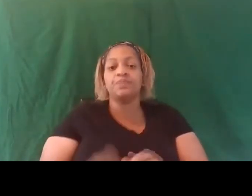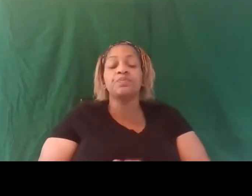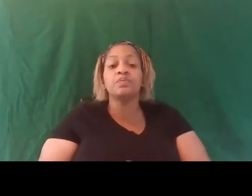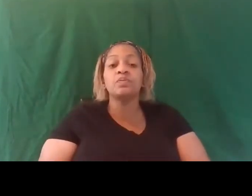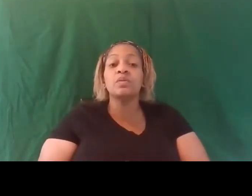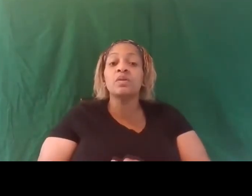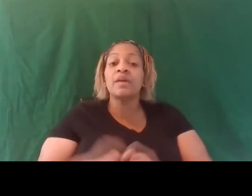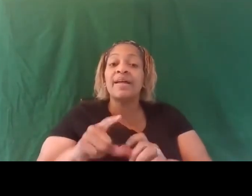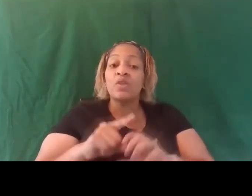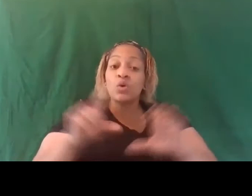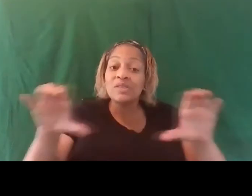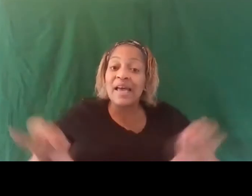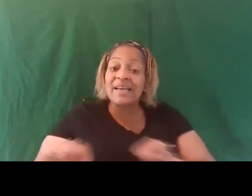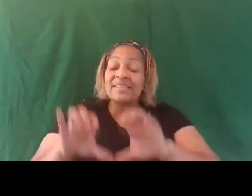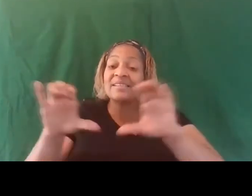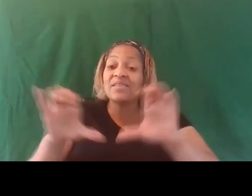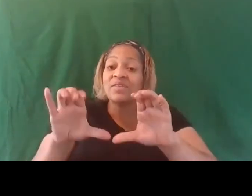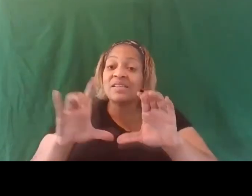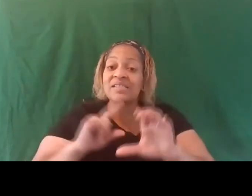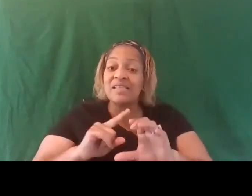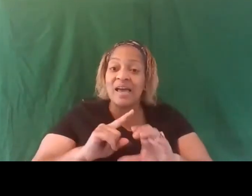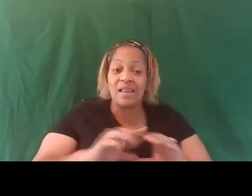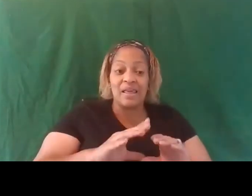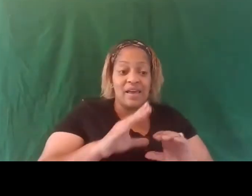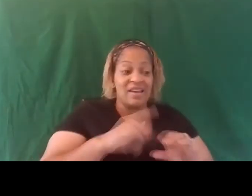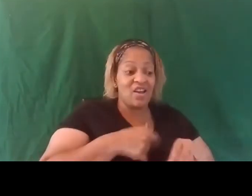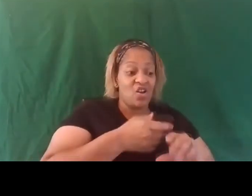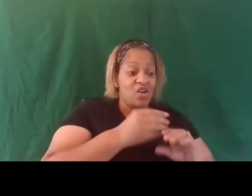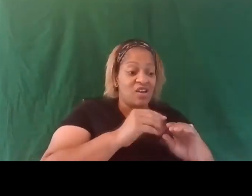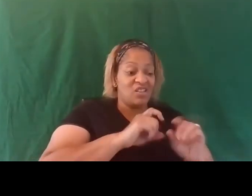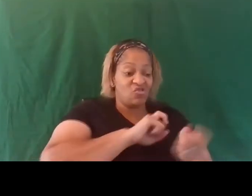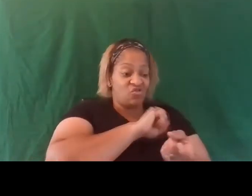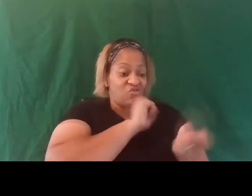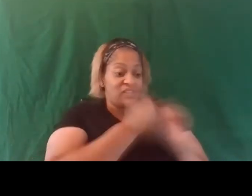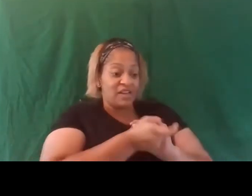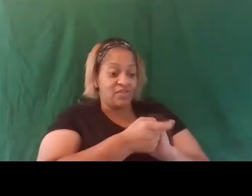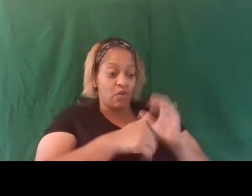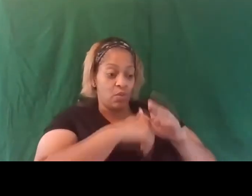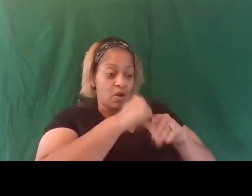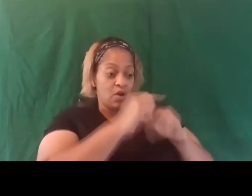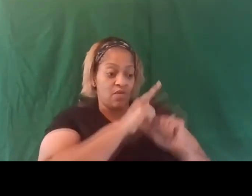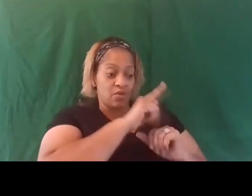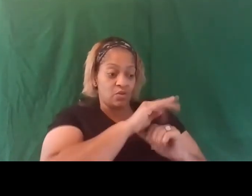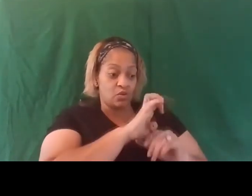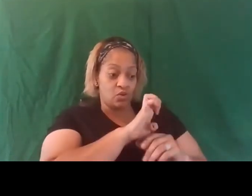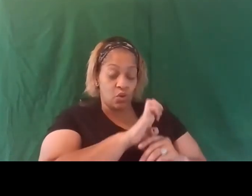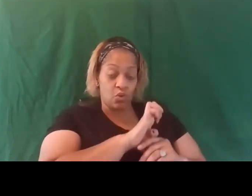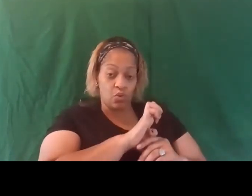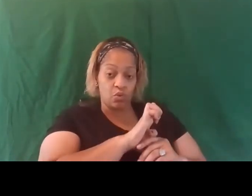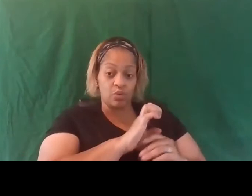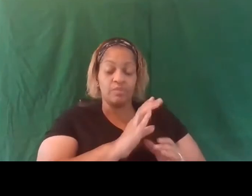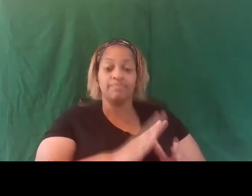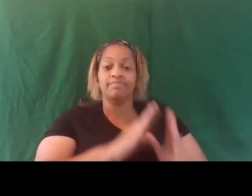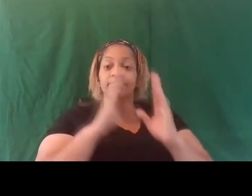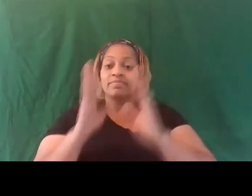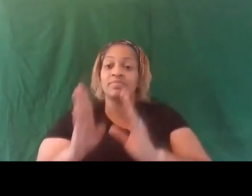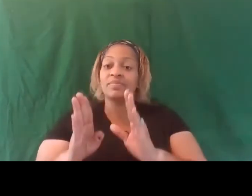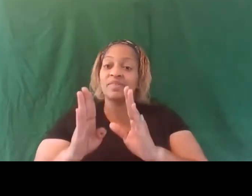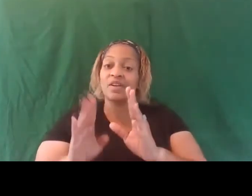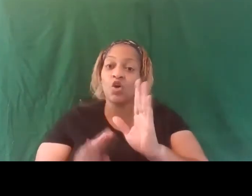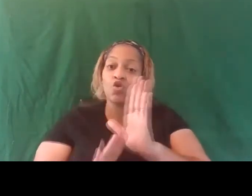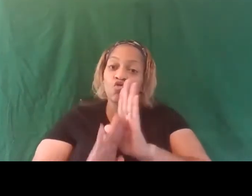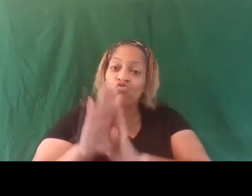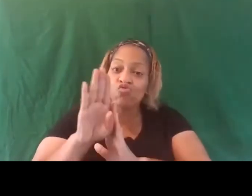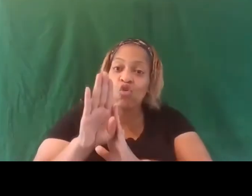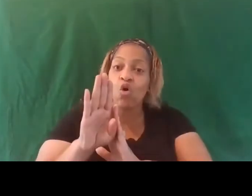that will move you from comfort zone to growth zone to the infinite zone, the zone of, I know